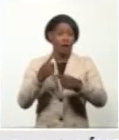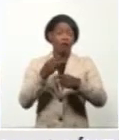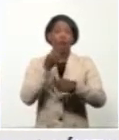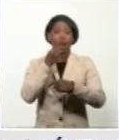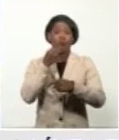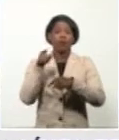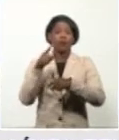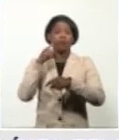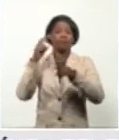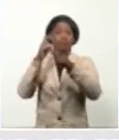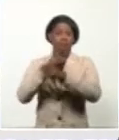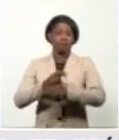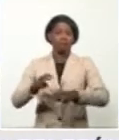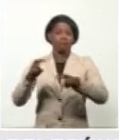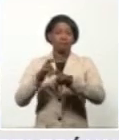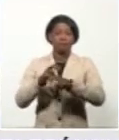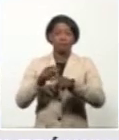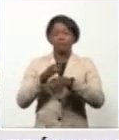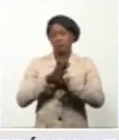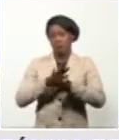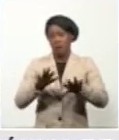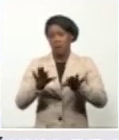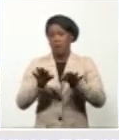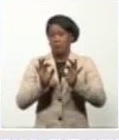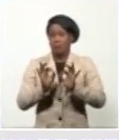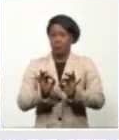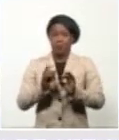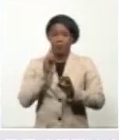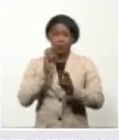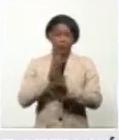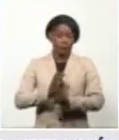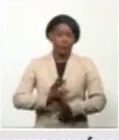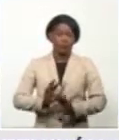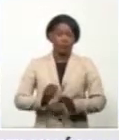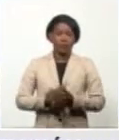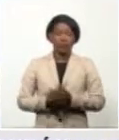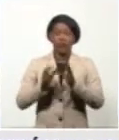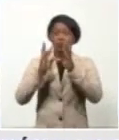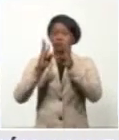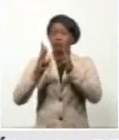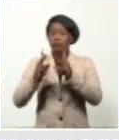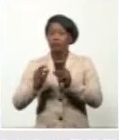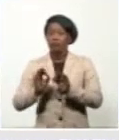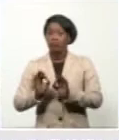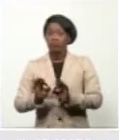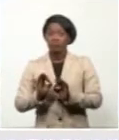unquestionably remain as contacts.